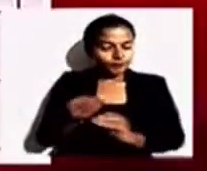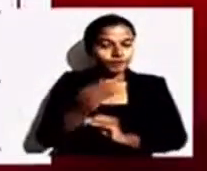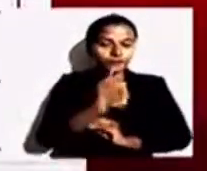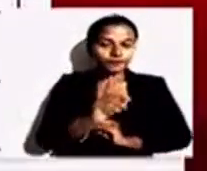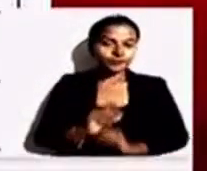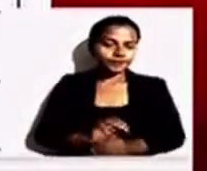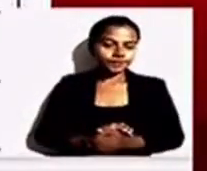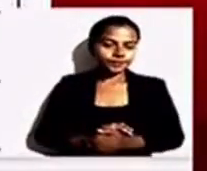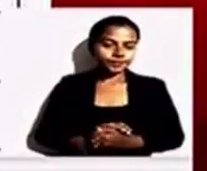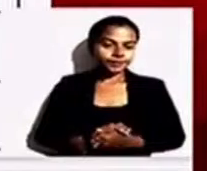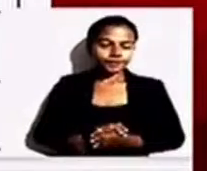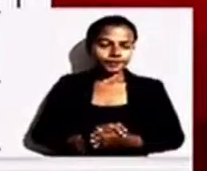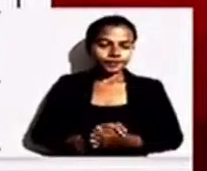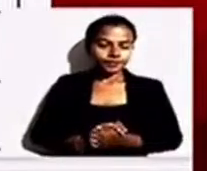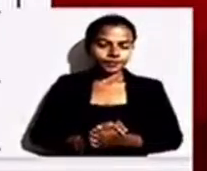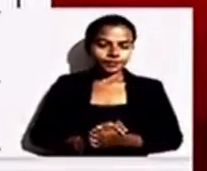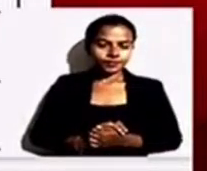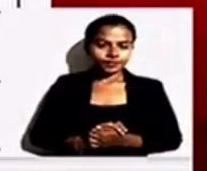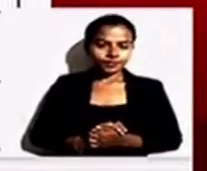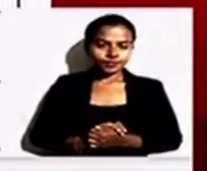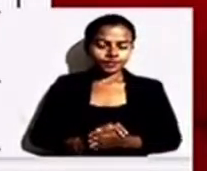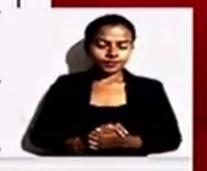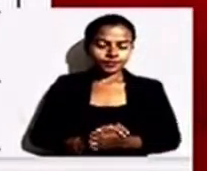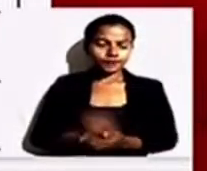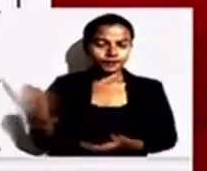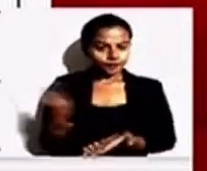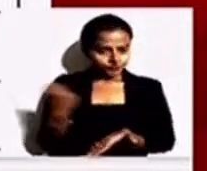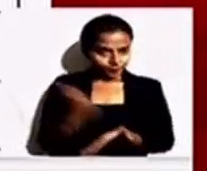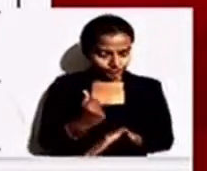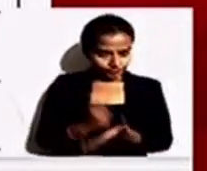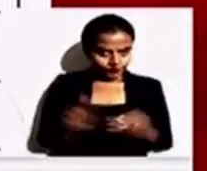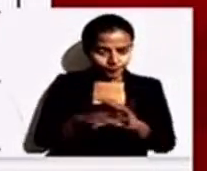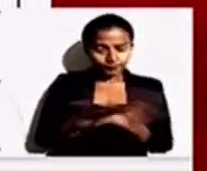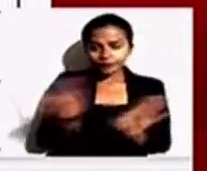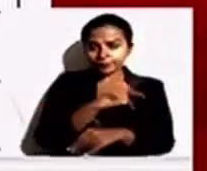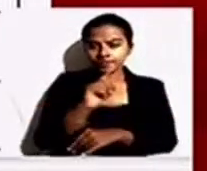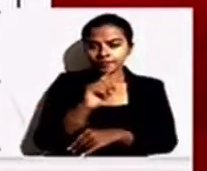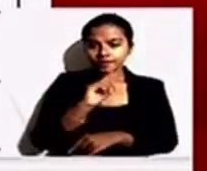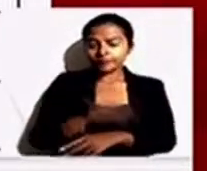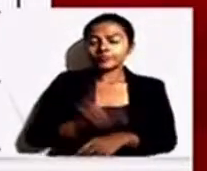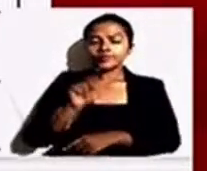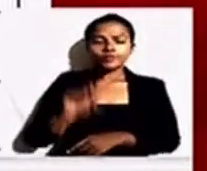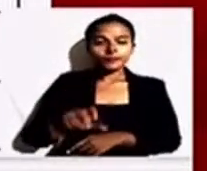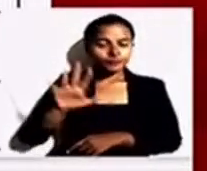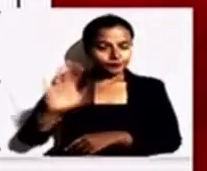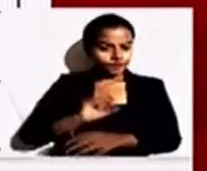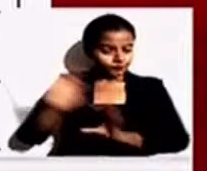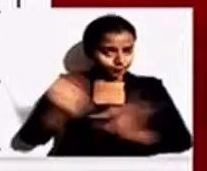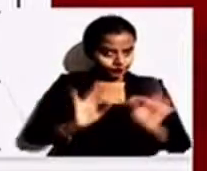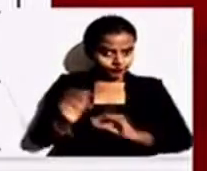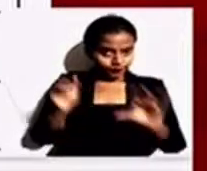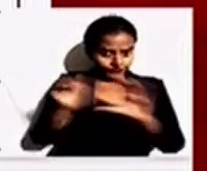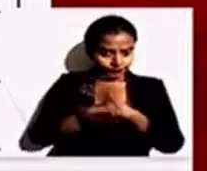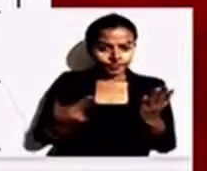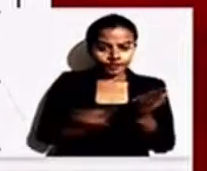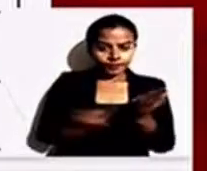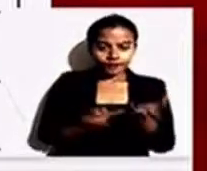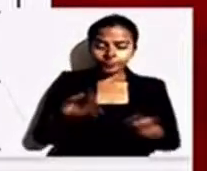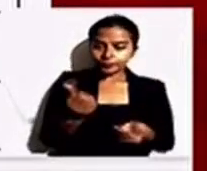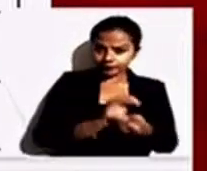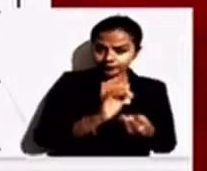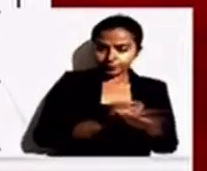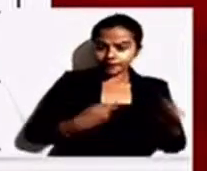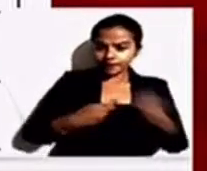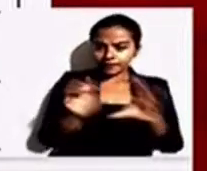The central bank in its weekly bill auction yesterday sold 85.8% of the total treasury bills offered. Bids amounting to 62.3